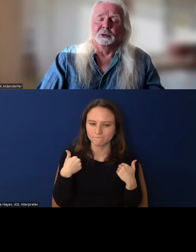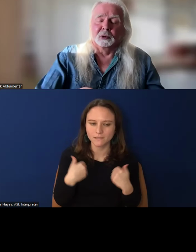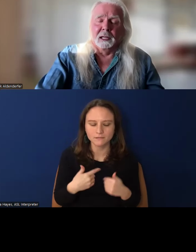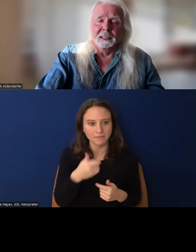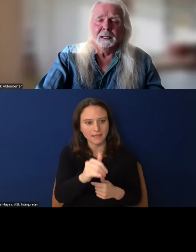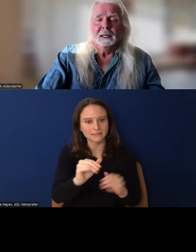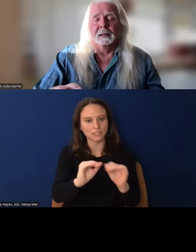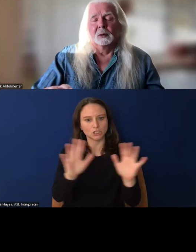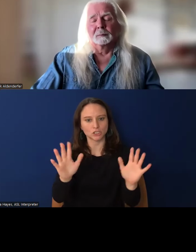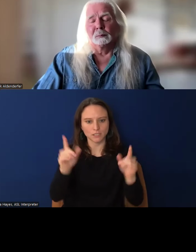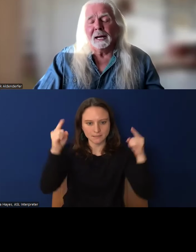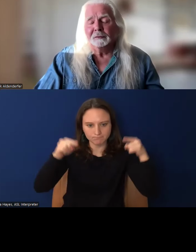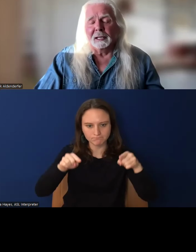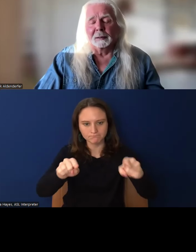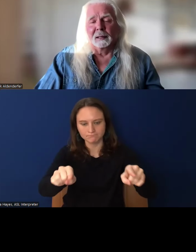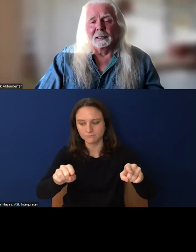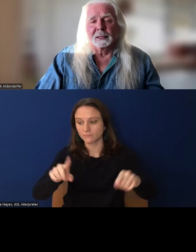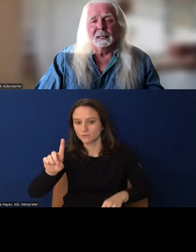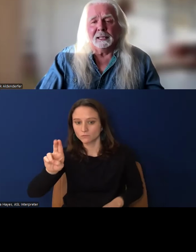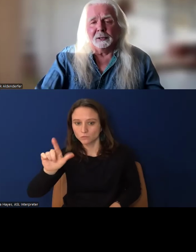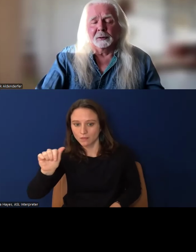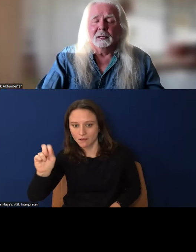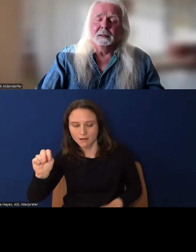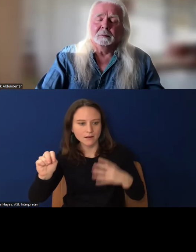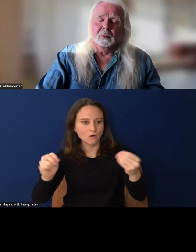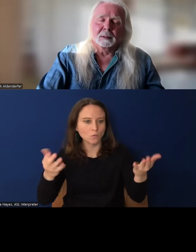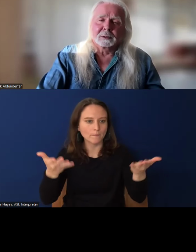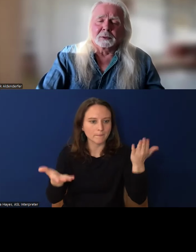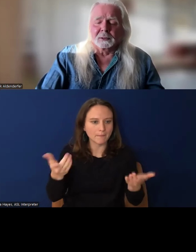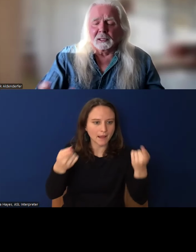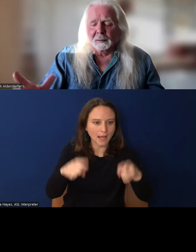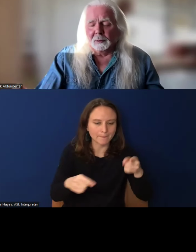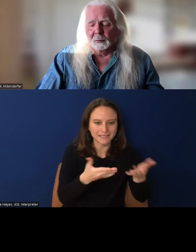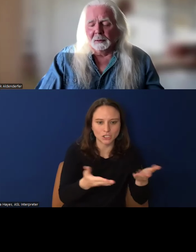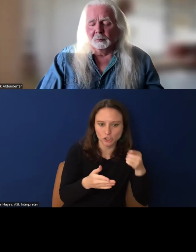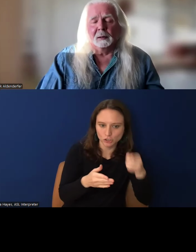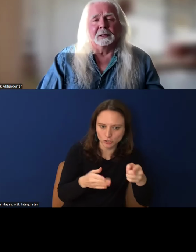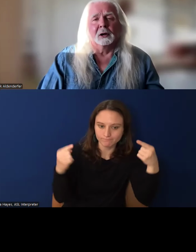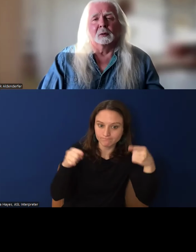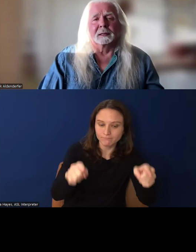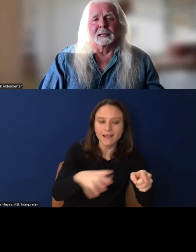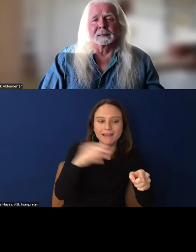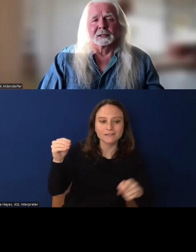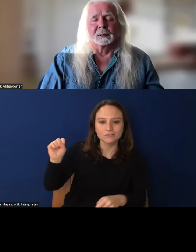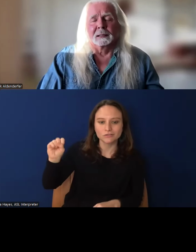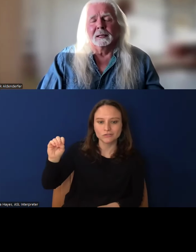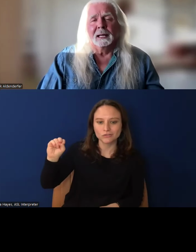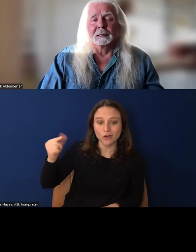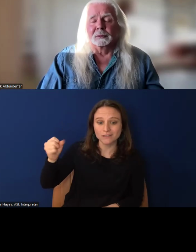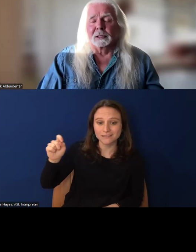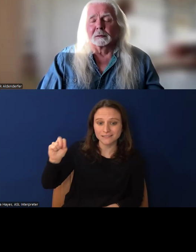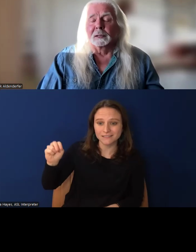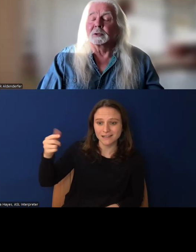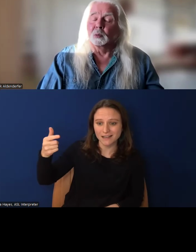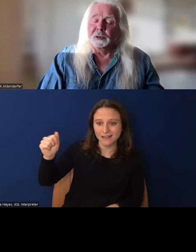with Dulan and what might have taken place here. What about Songtsen Gampo? Well, we only know what the text says about